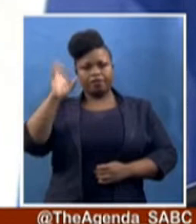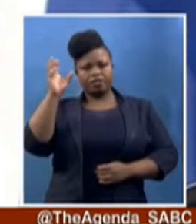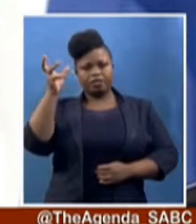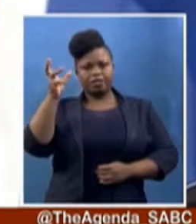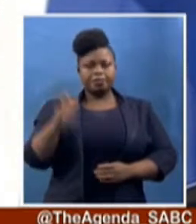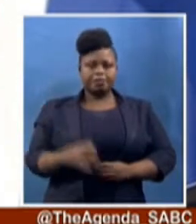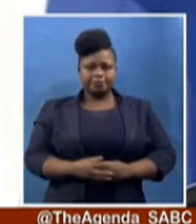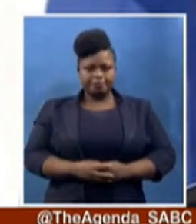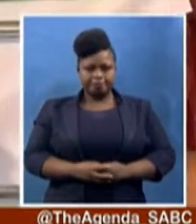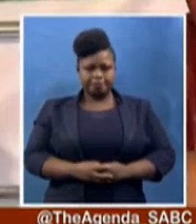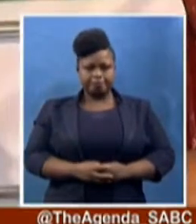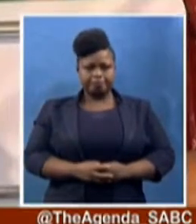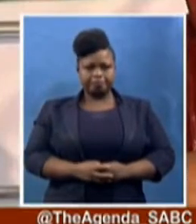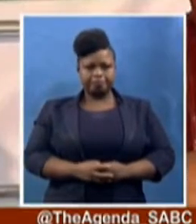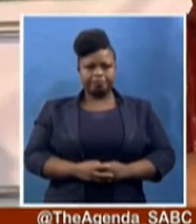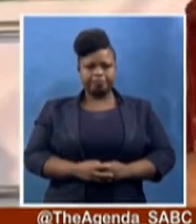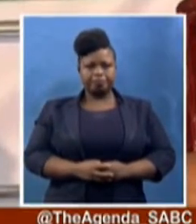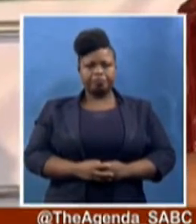Mercy Sintombela,